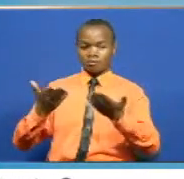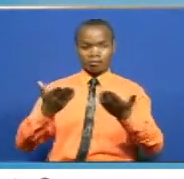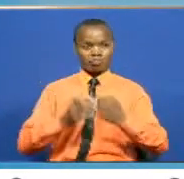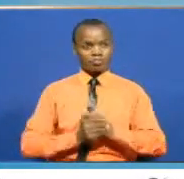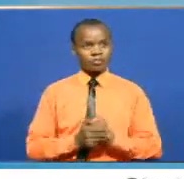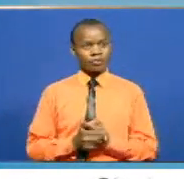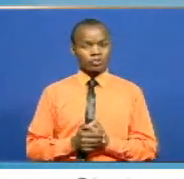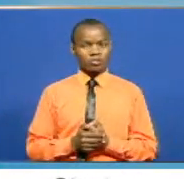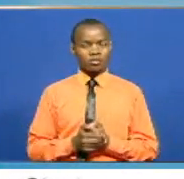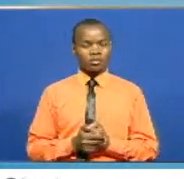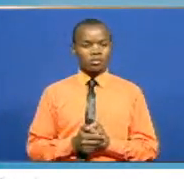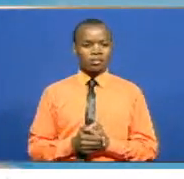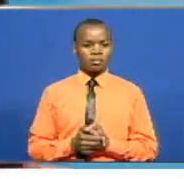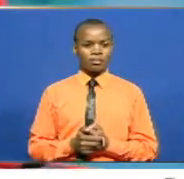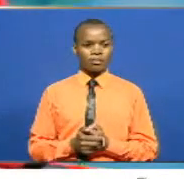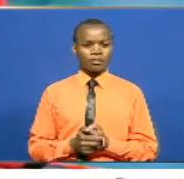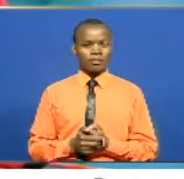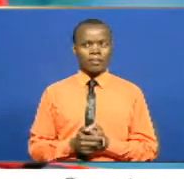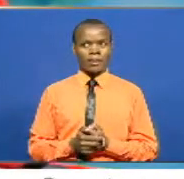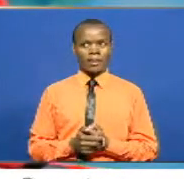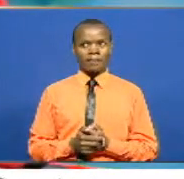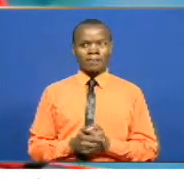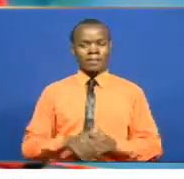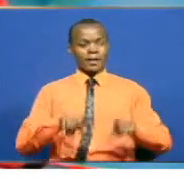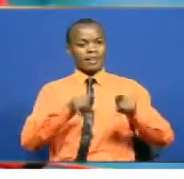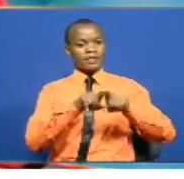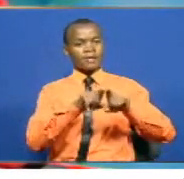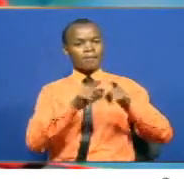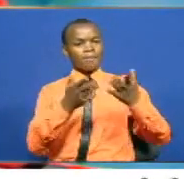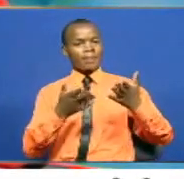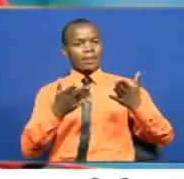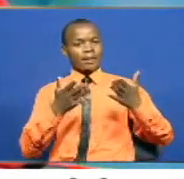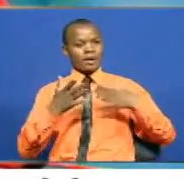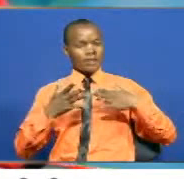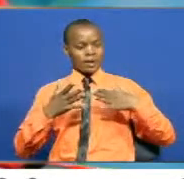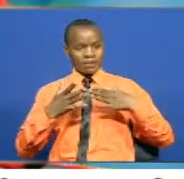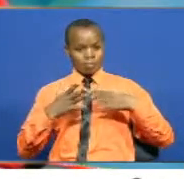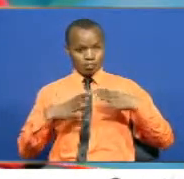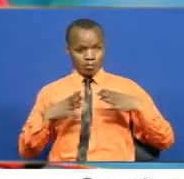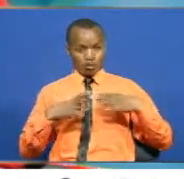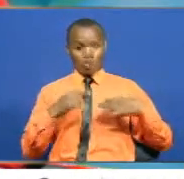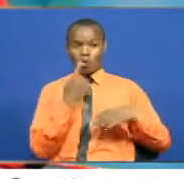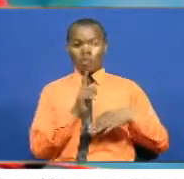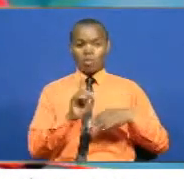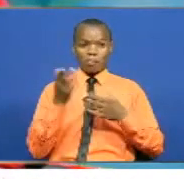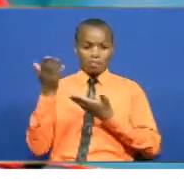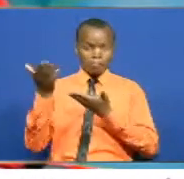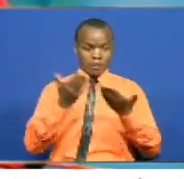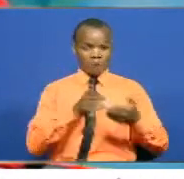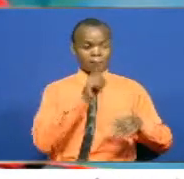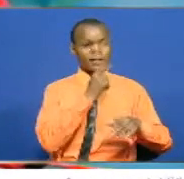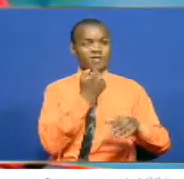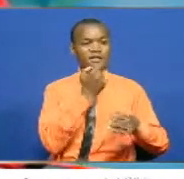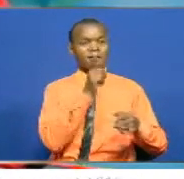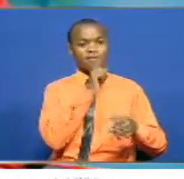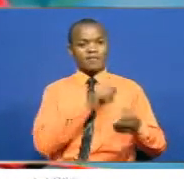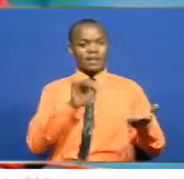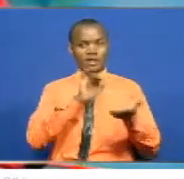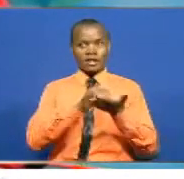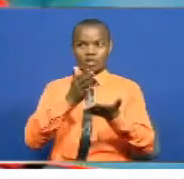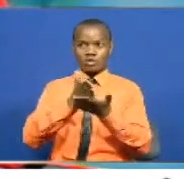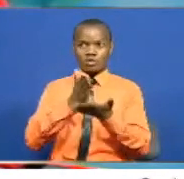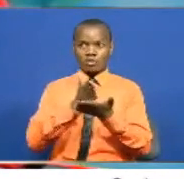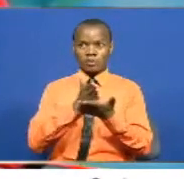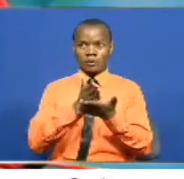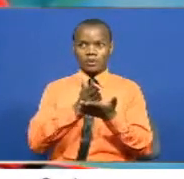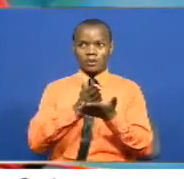let's talk also about the Foreign Legion, those who have come into camp. You could mention, give a confirmation of those, you know,